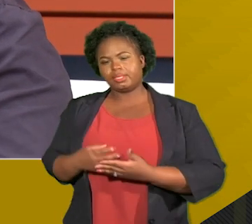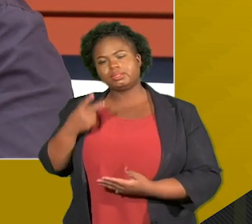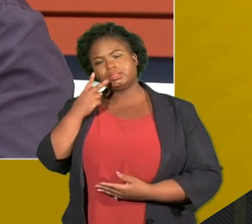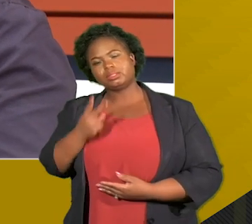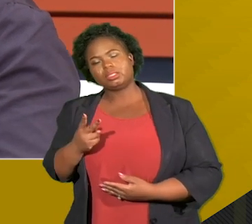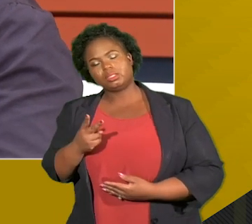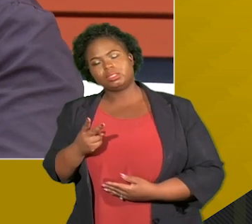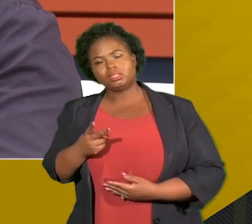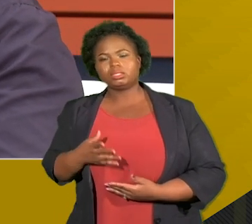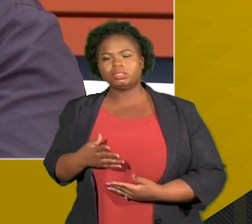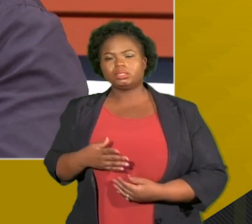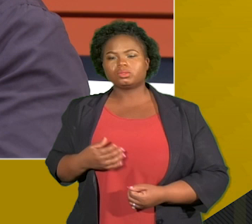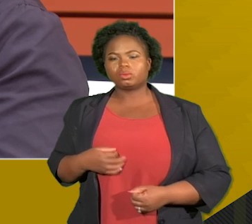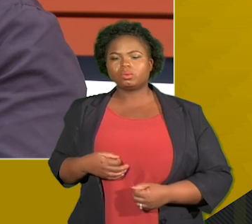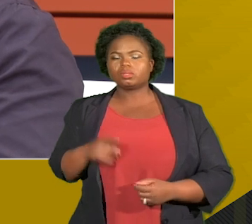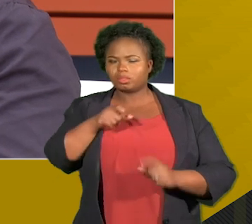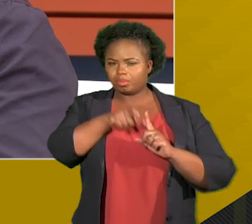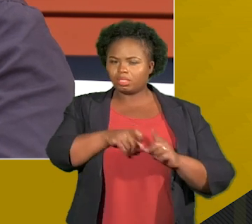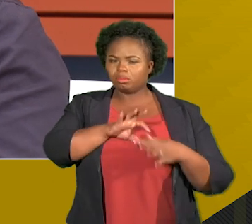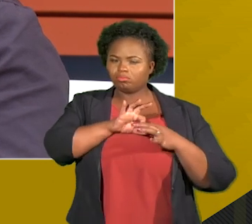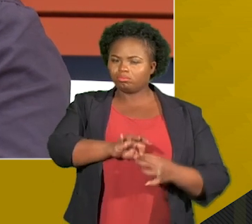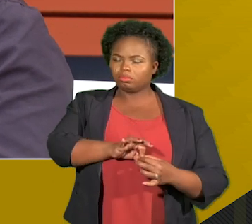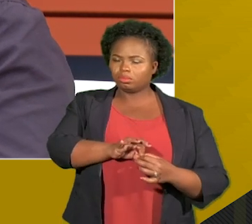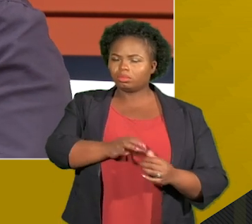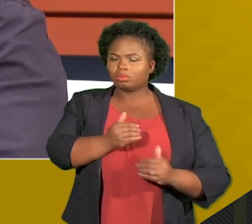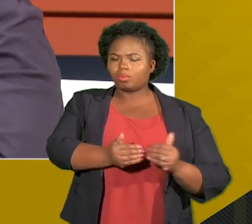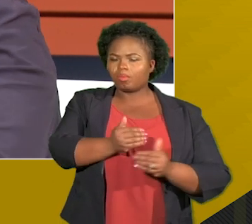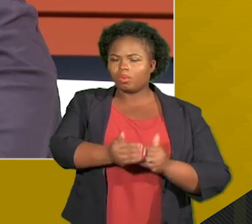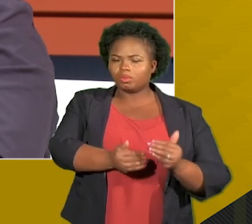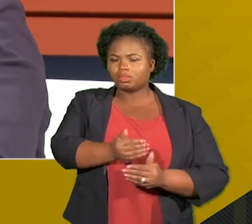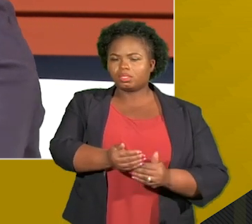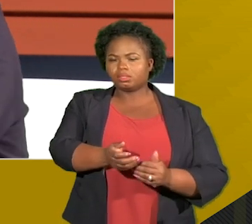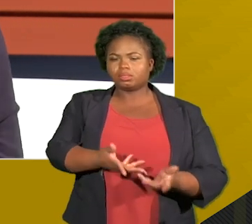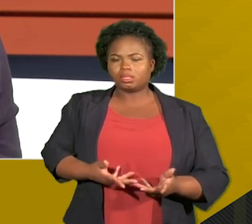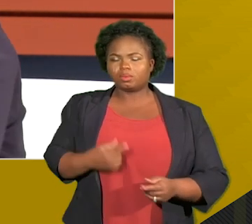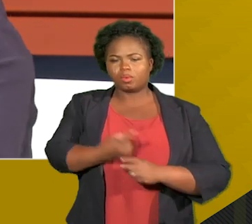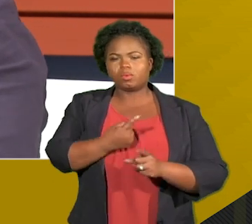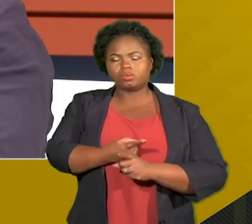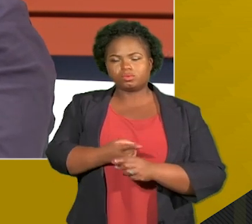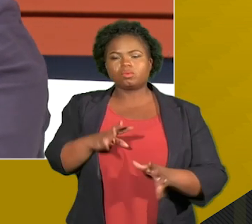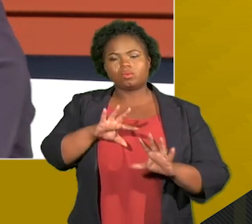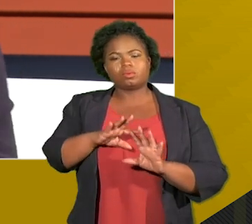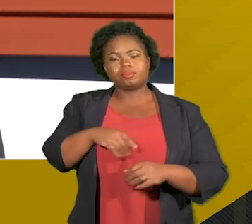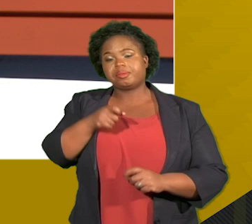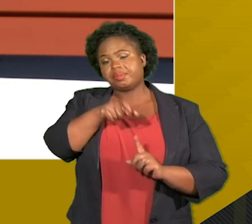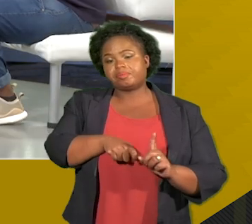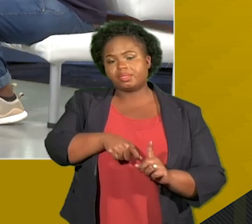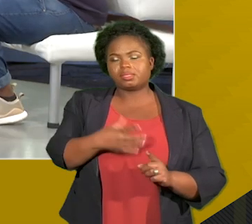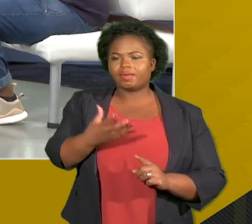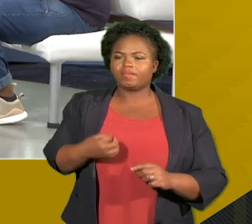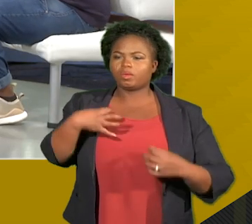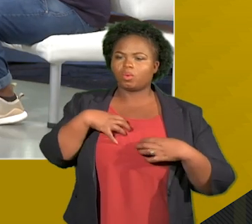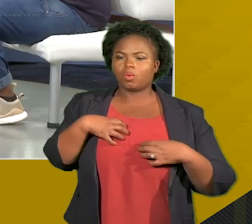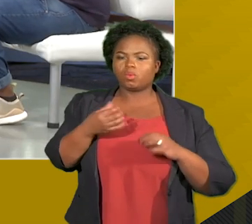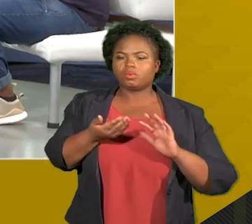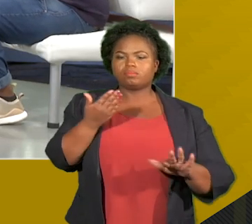this person's career. So they see how dedicated they are to their process and how they are engaging the art market. So maybe this person has a studio.